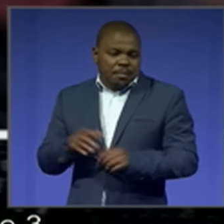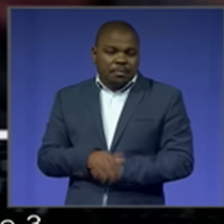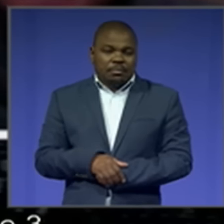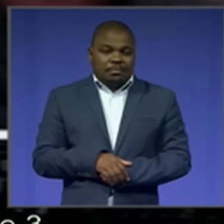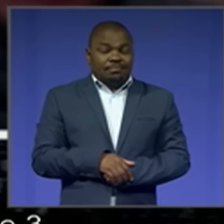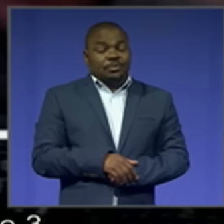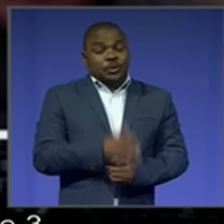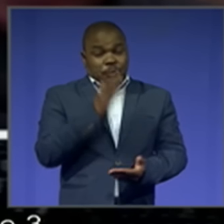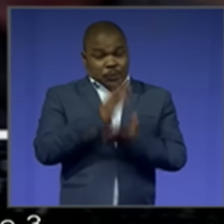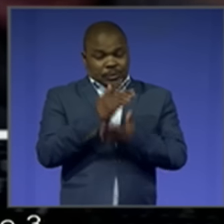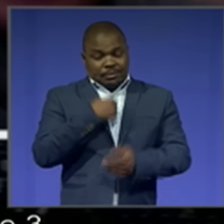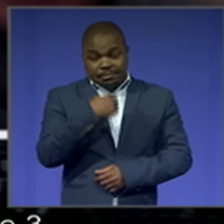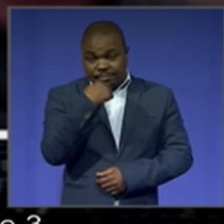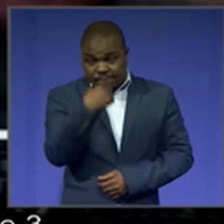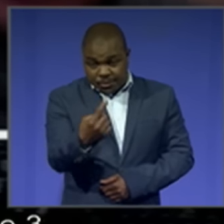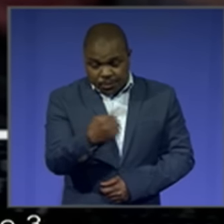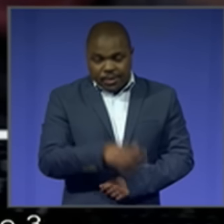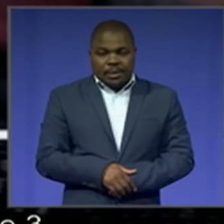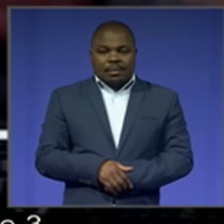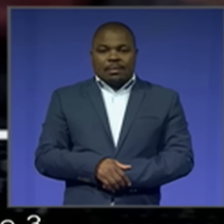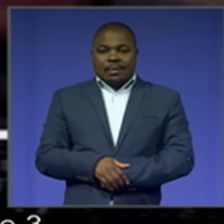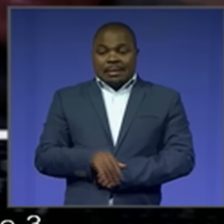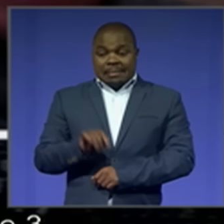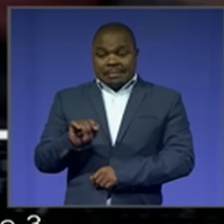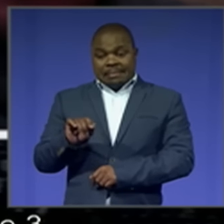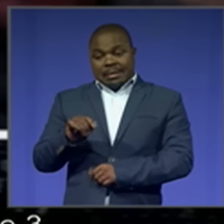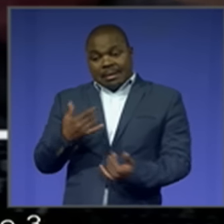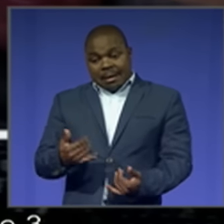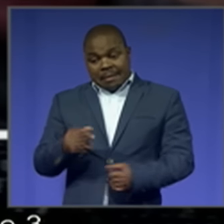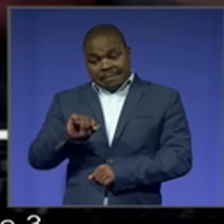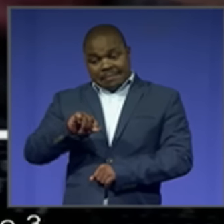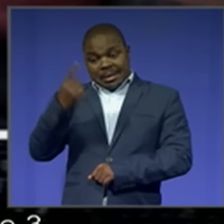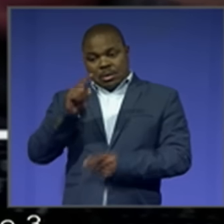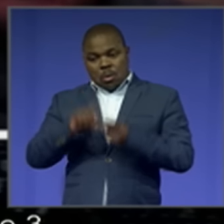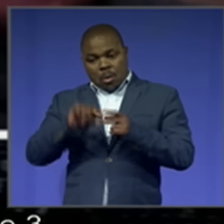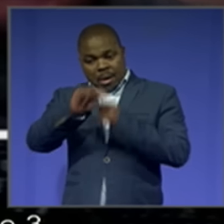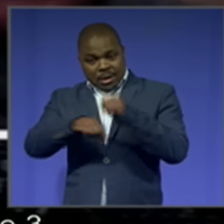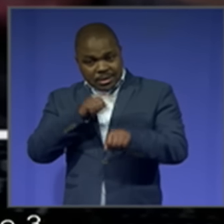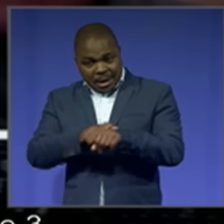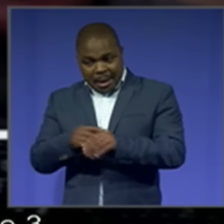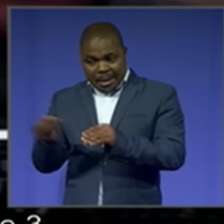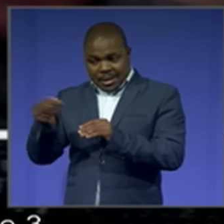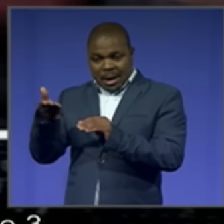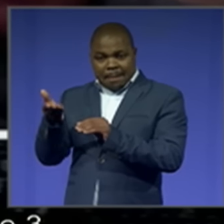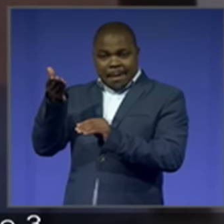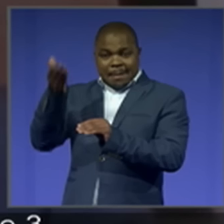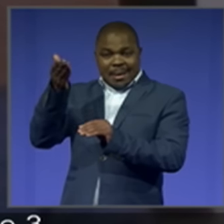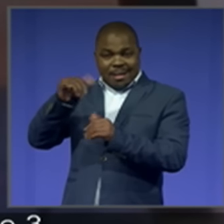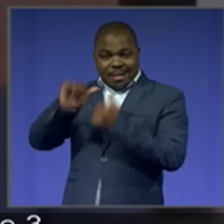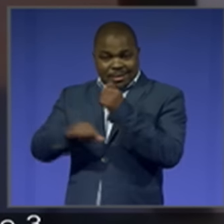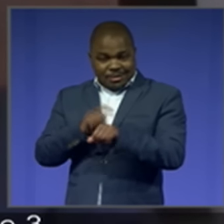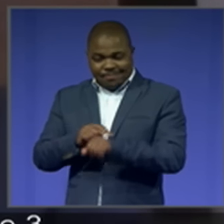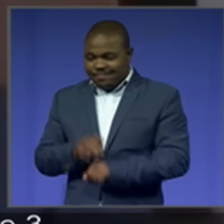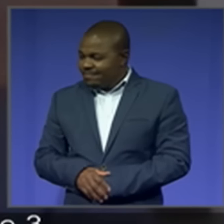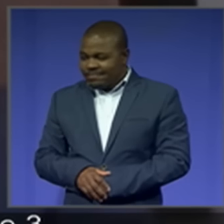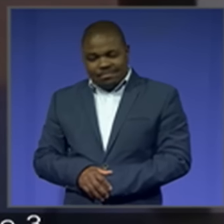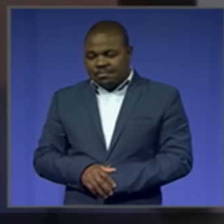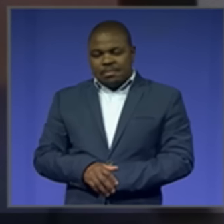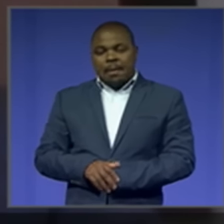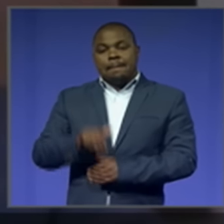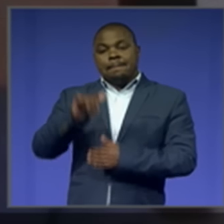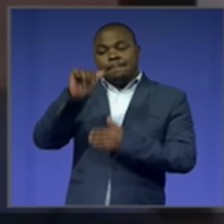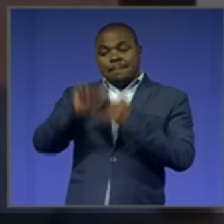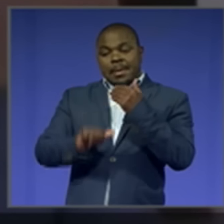Nka o netefaletsa fela hore it's not the first and the last time re tlo fumana di-interest rates tsa rona di nyoloha. Kgweding ya June